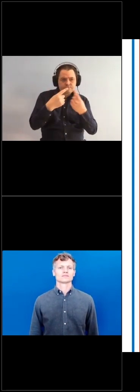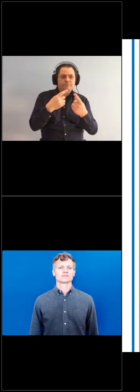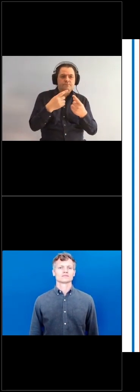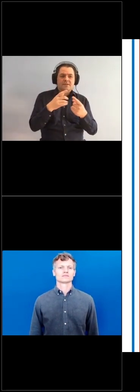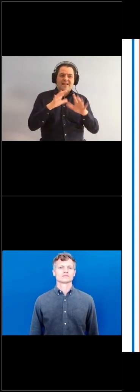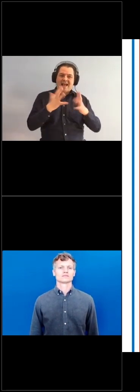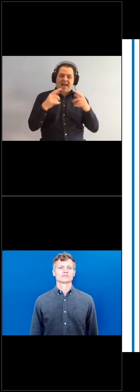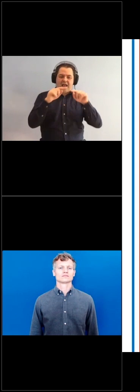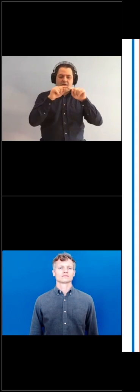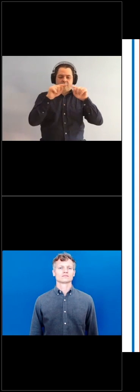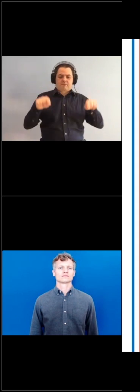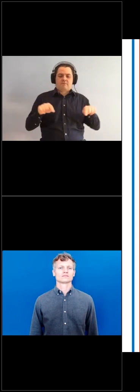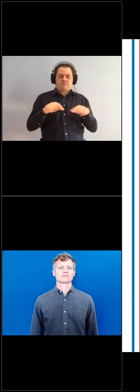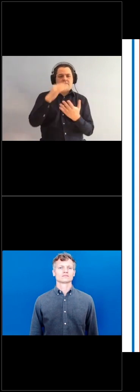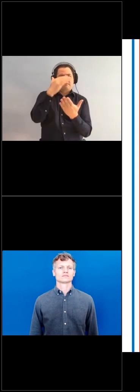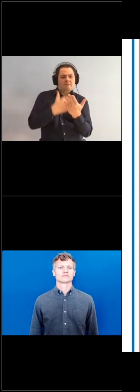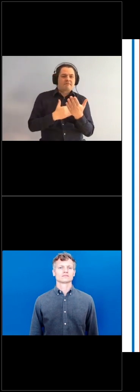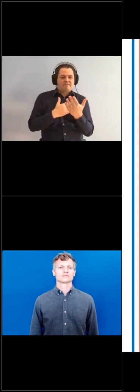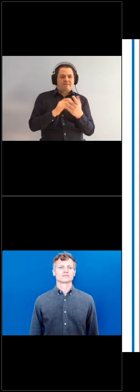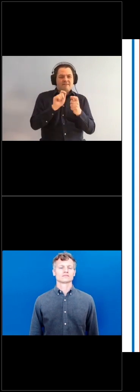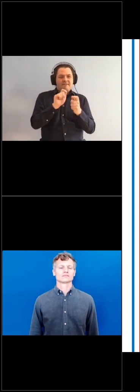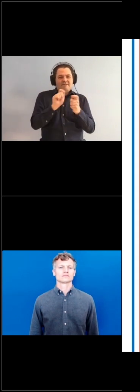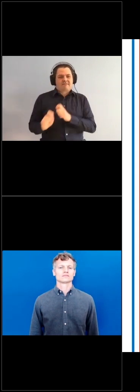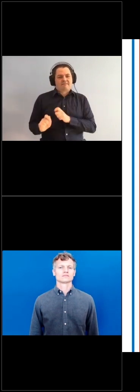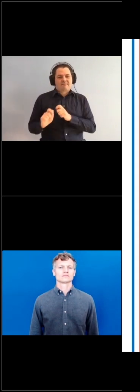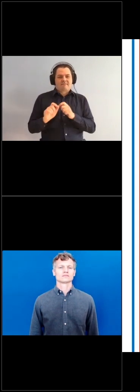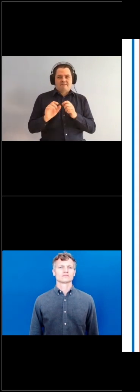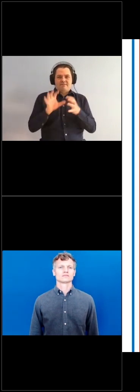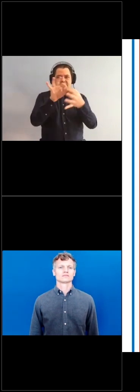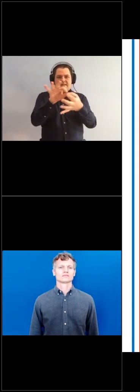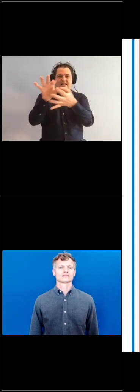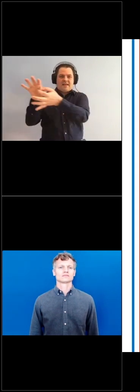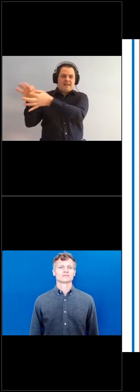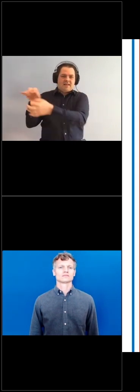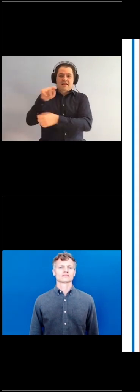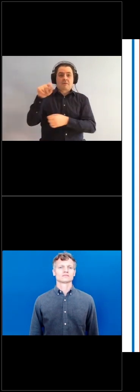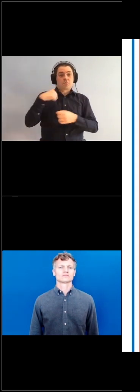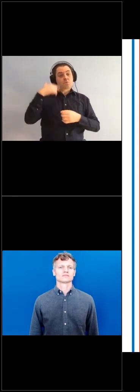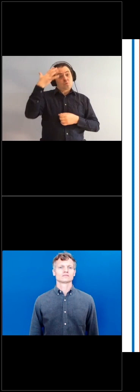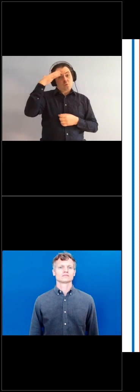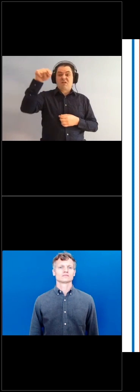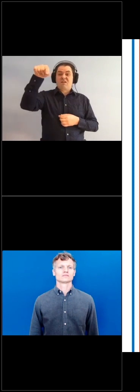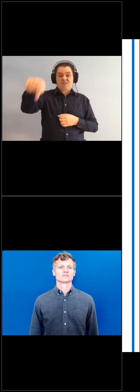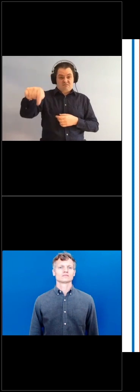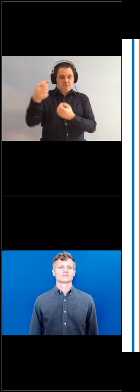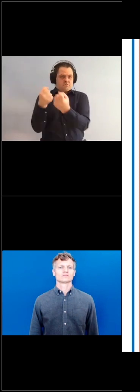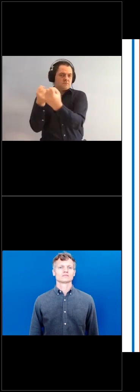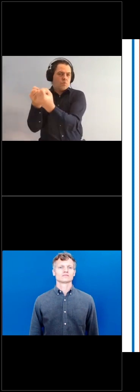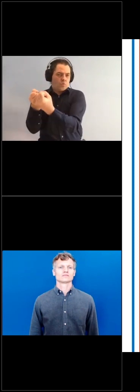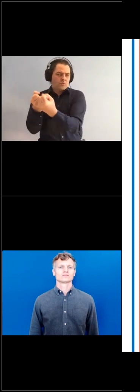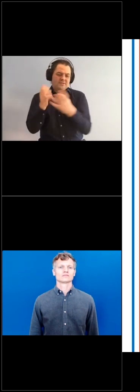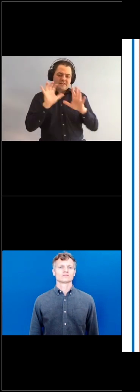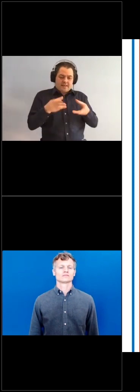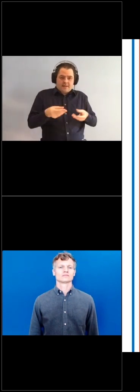sheets, engaging with their contacts so that we can link them with other humanitarian service providers so that they can also